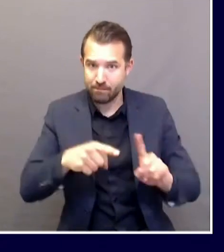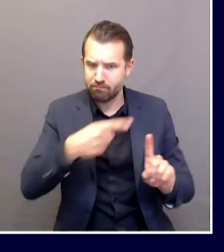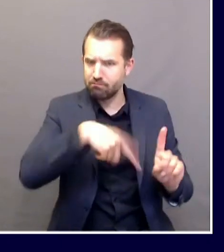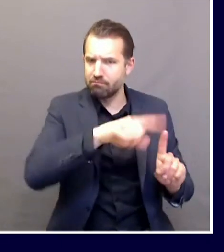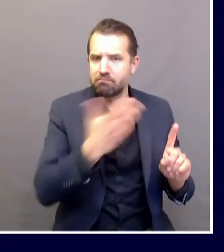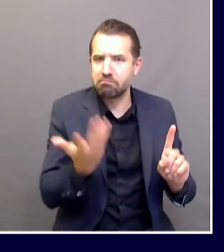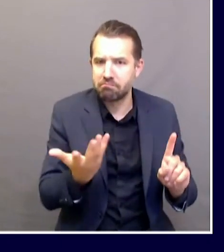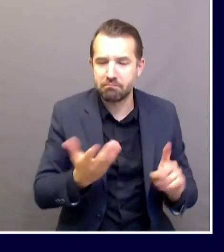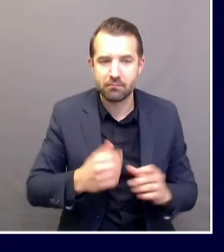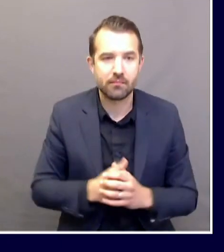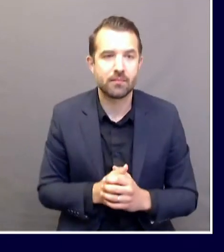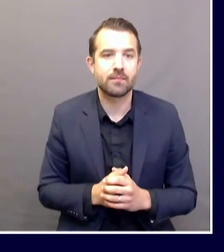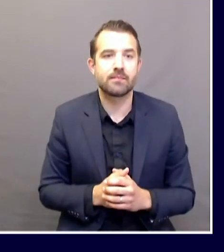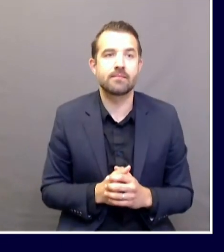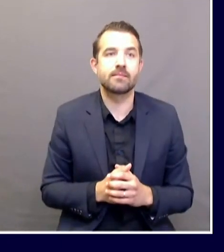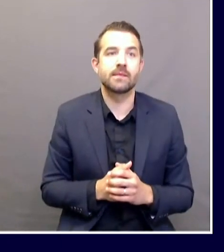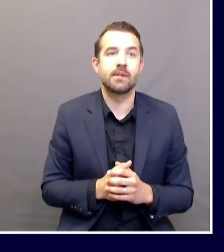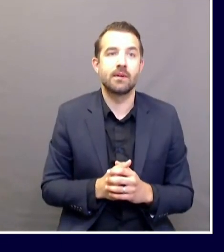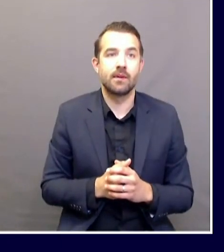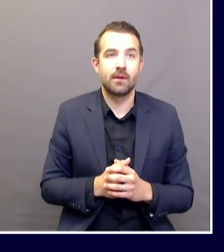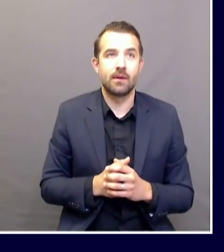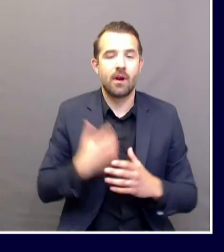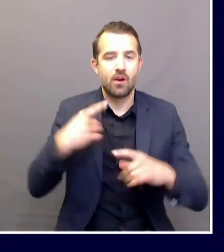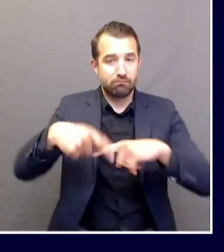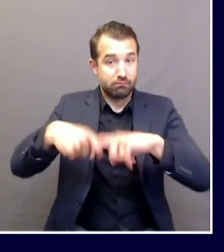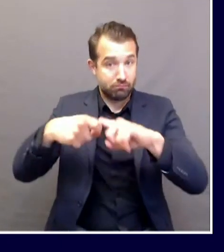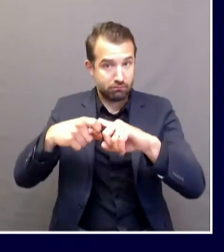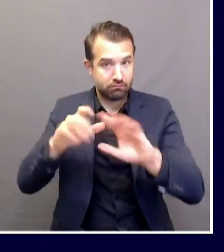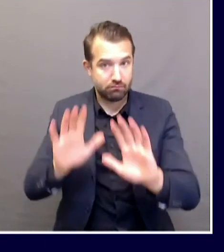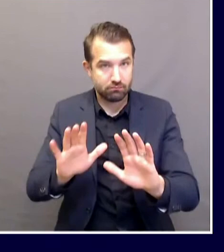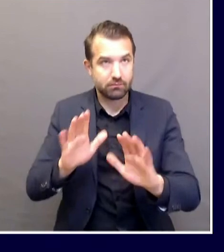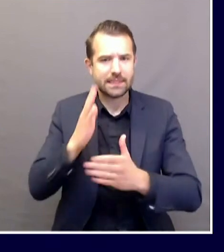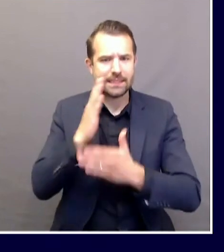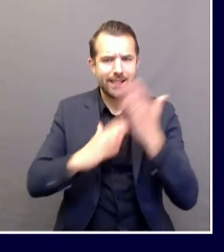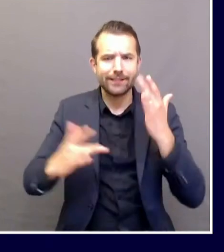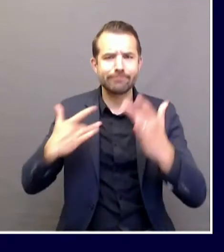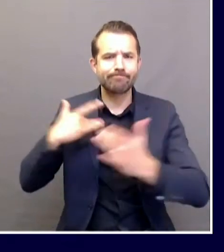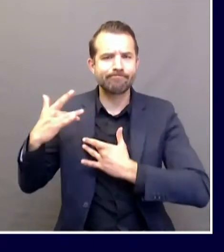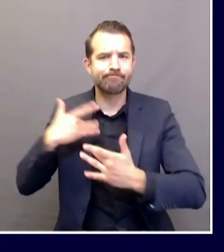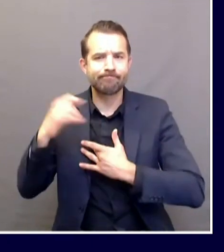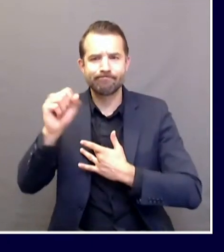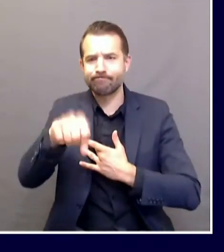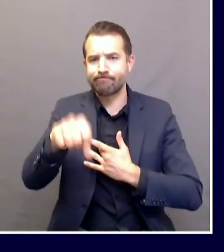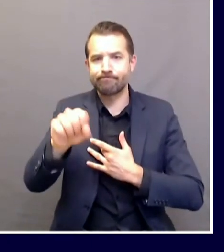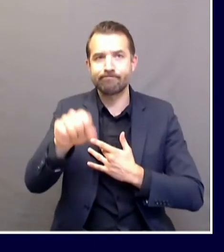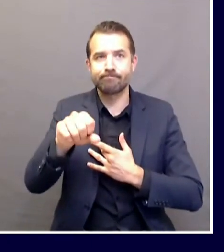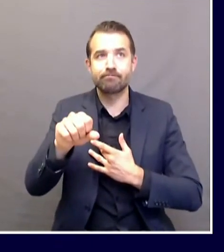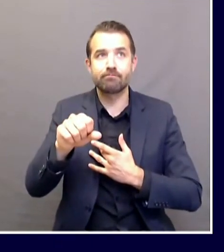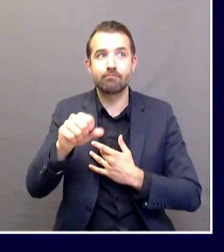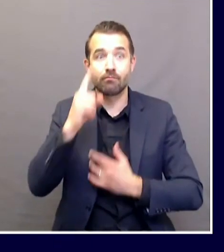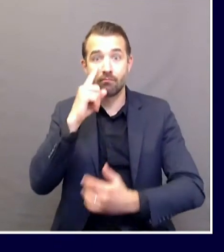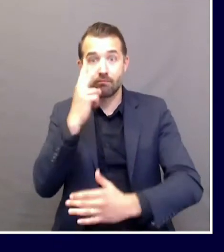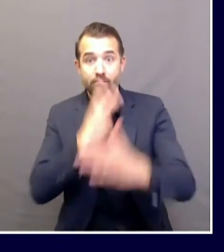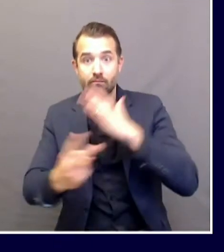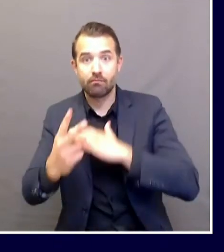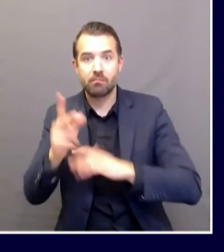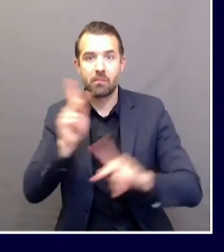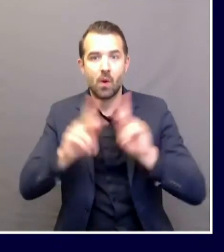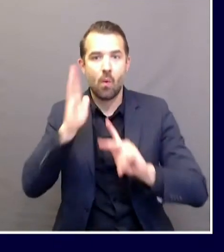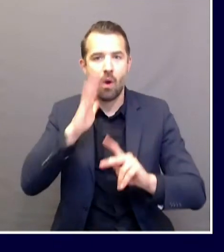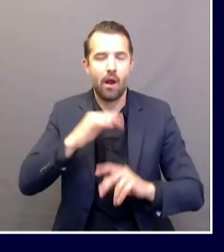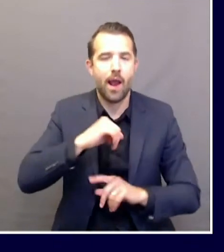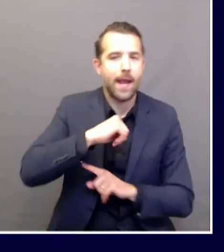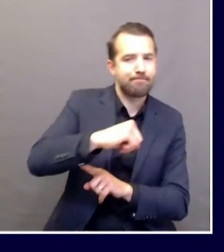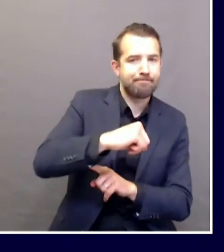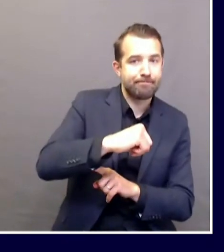concern associated with it that it may generate even more hesitancy around that particular vaccine. There are two important